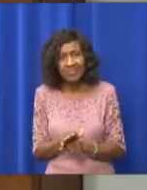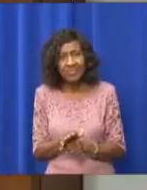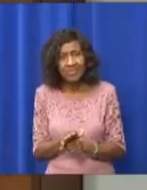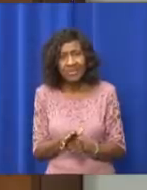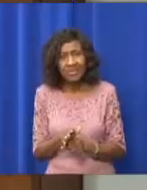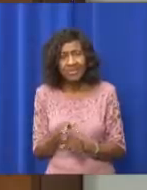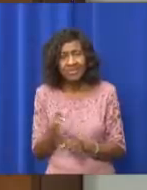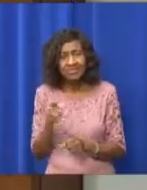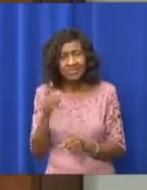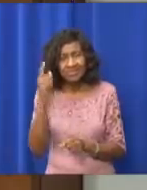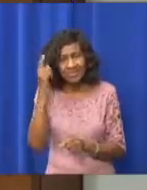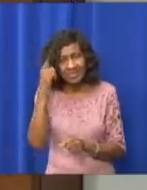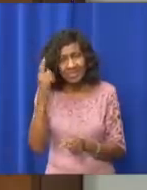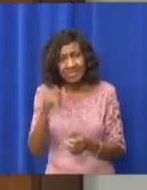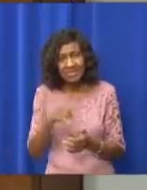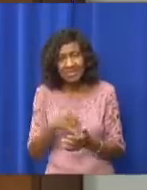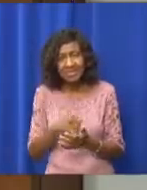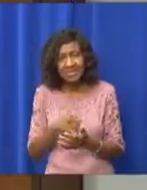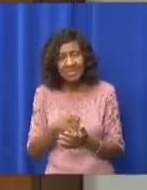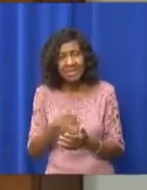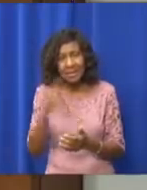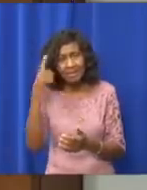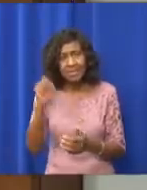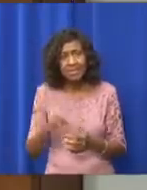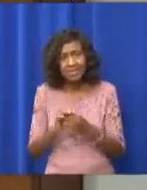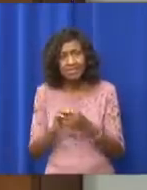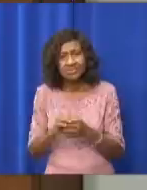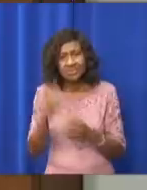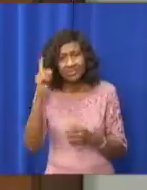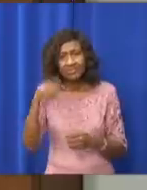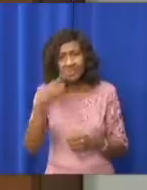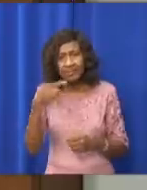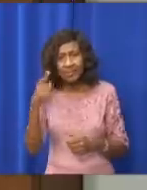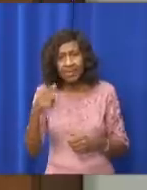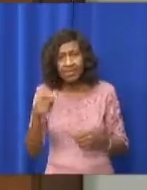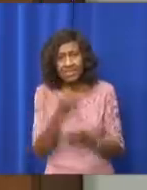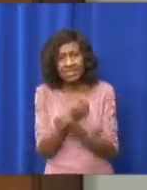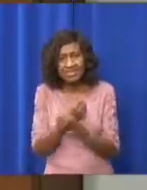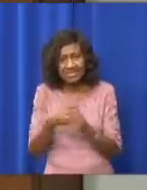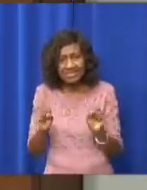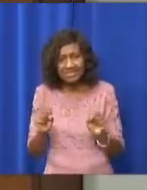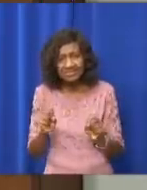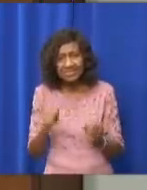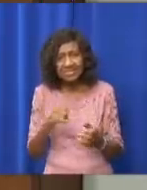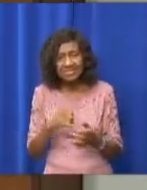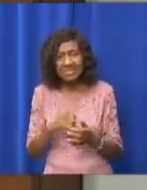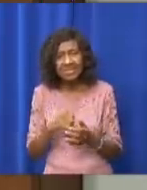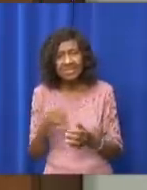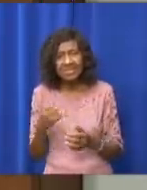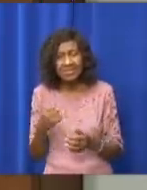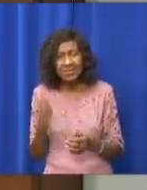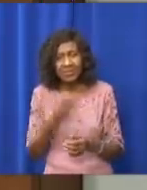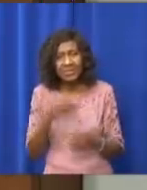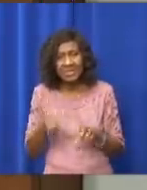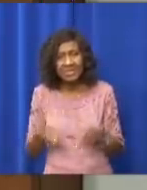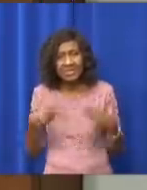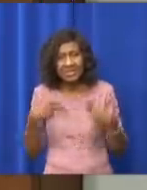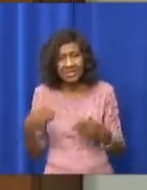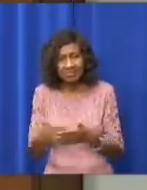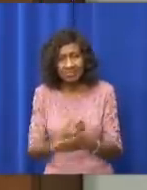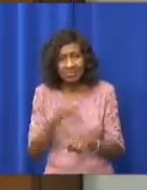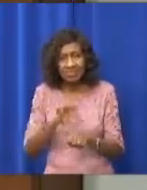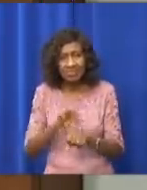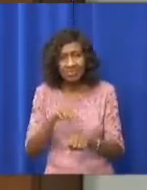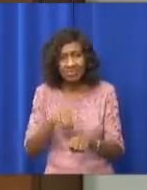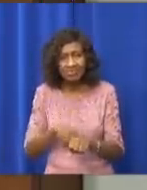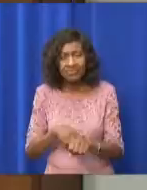there are reasonable grounds to believe that in the interest of public safety, it is necessary to impose a new curfew order. This morning,